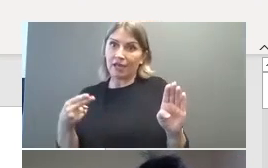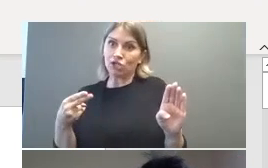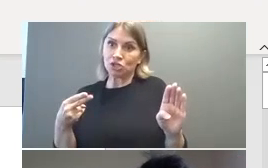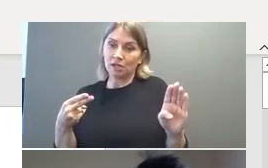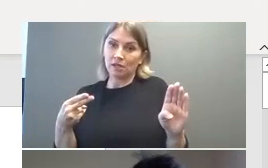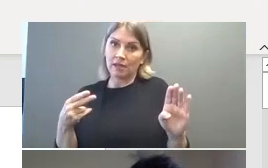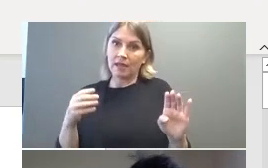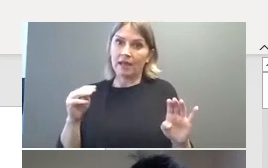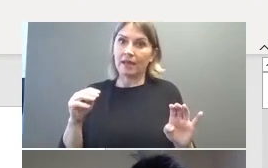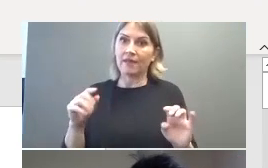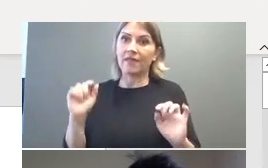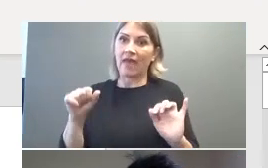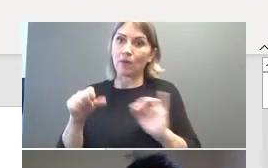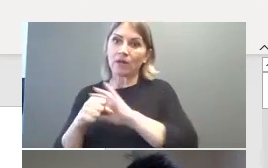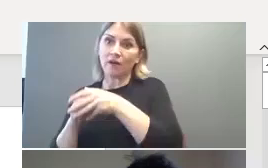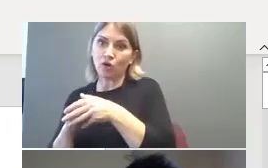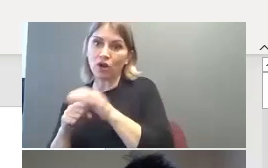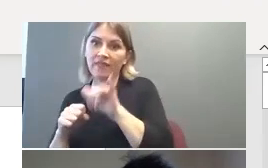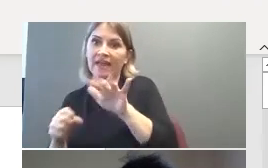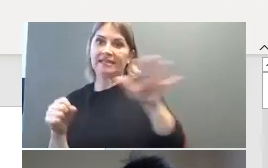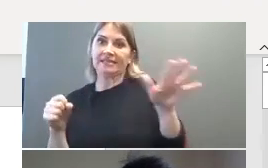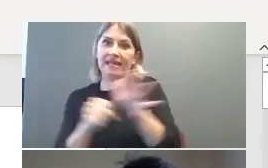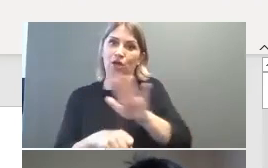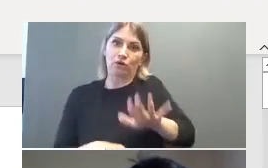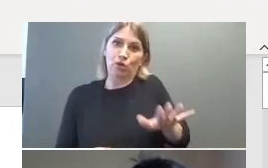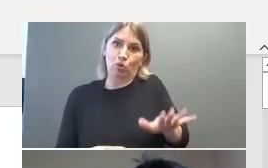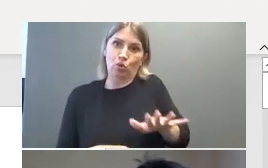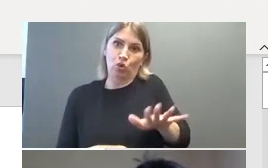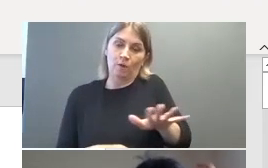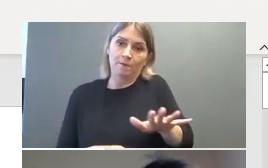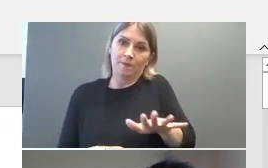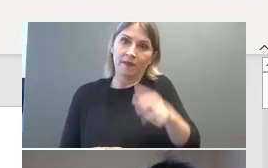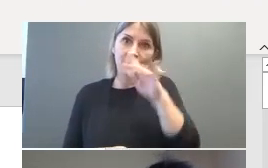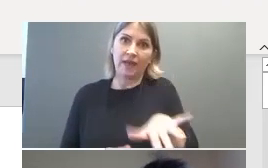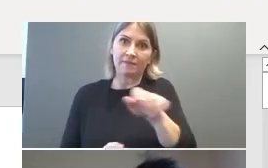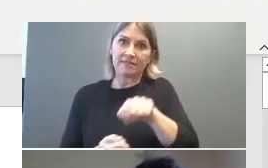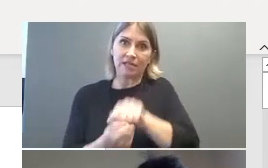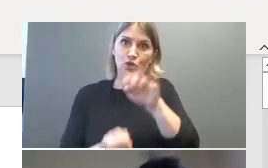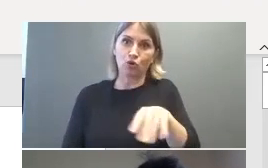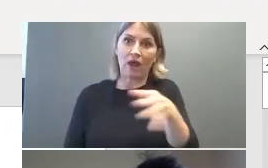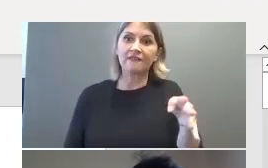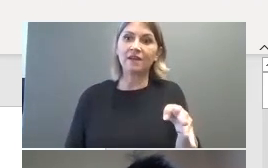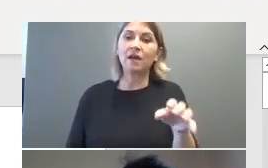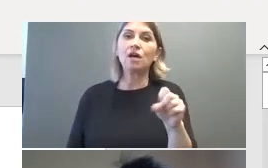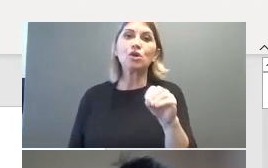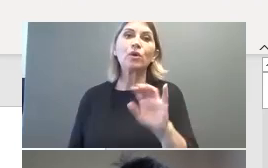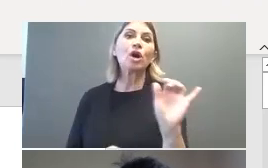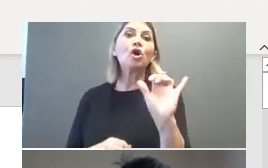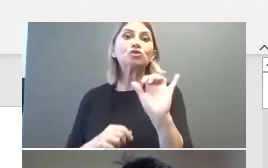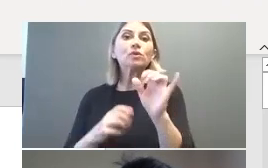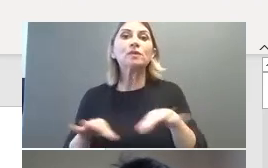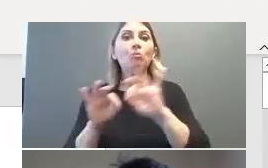then F, and would have covered this entire subcomponent of this particular graph, right? So it also matters from where we start